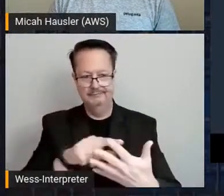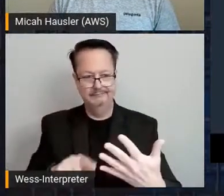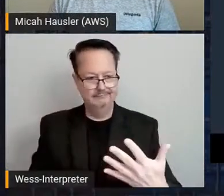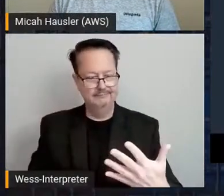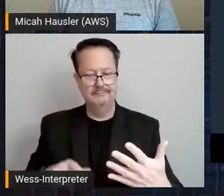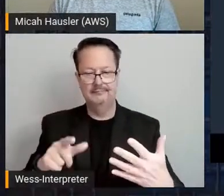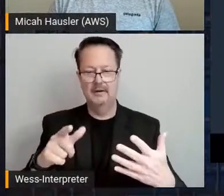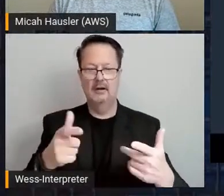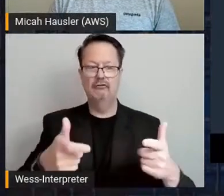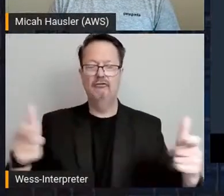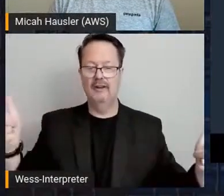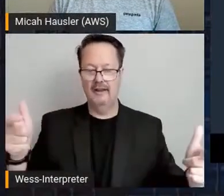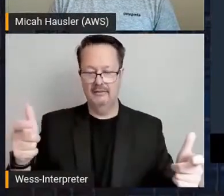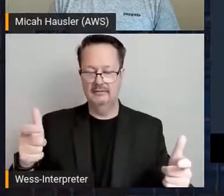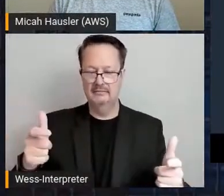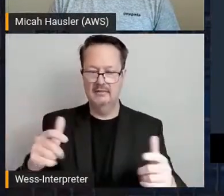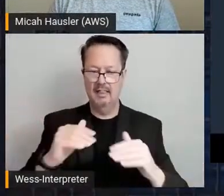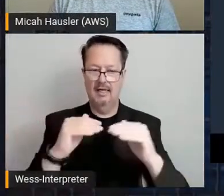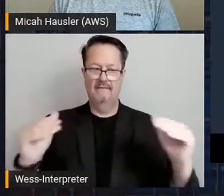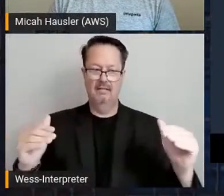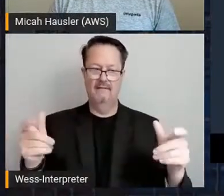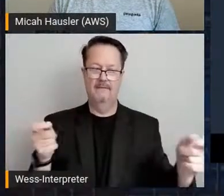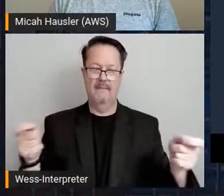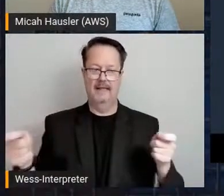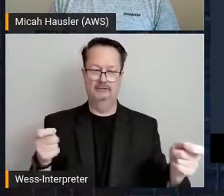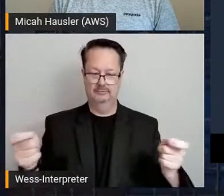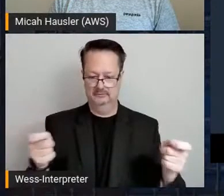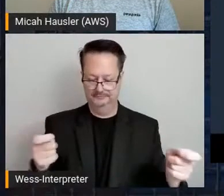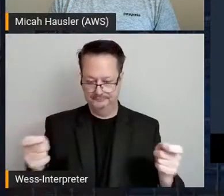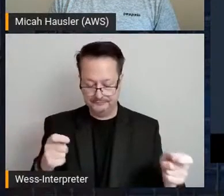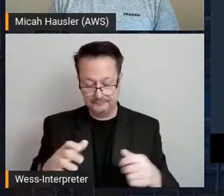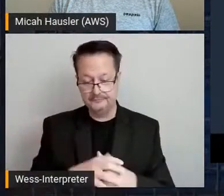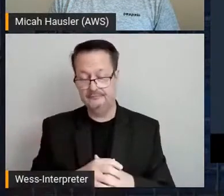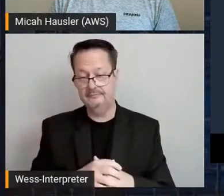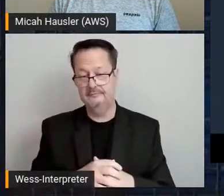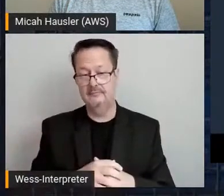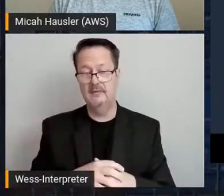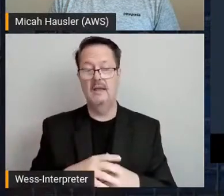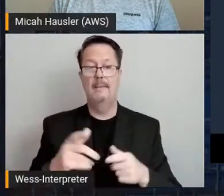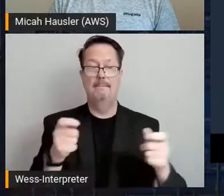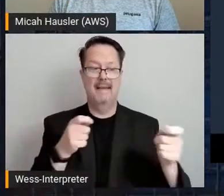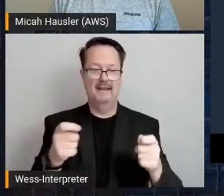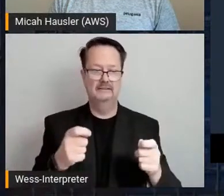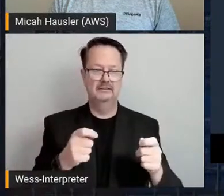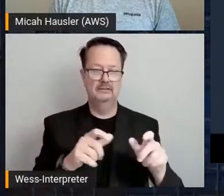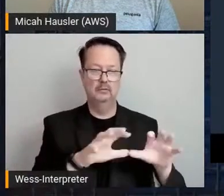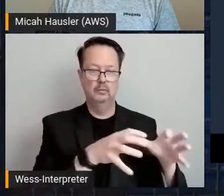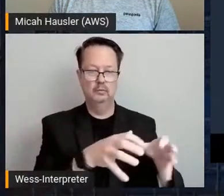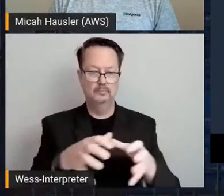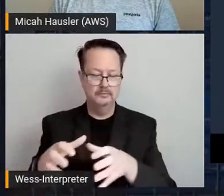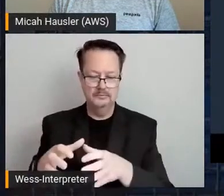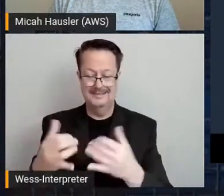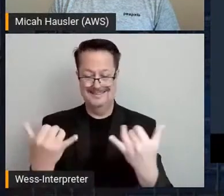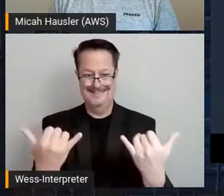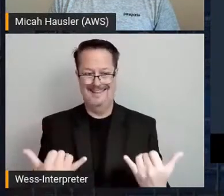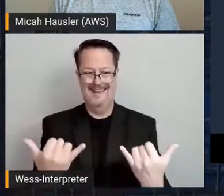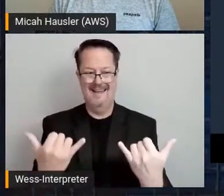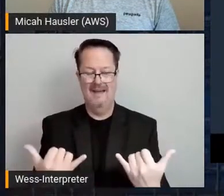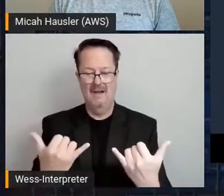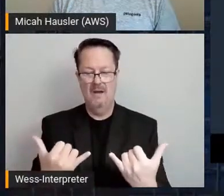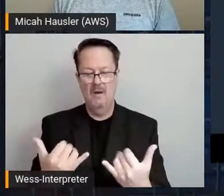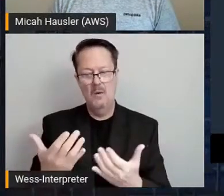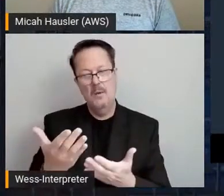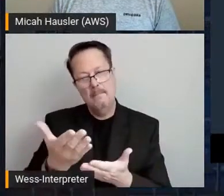a greater amount of management. So with managed node groups, we now